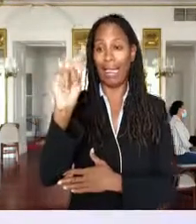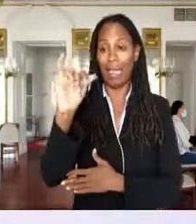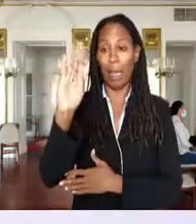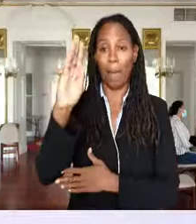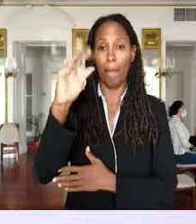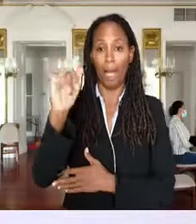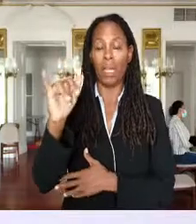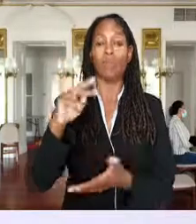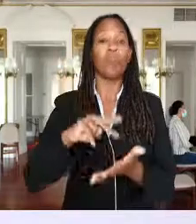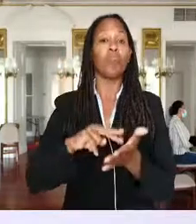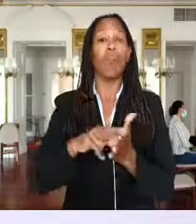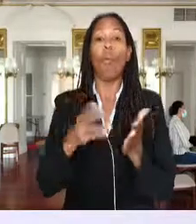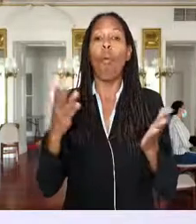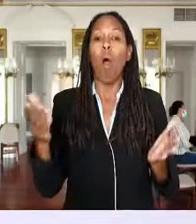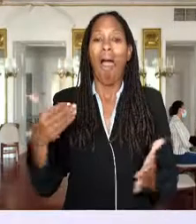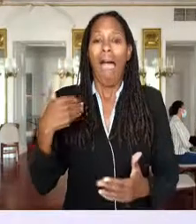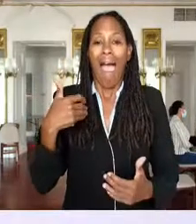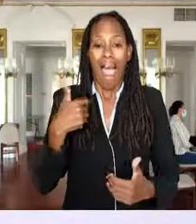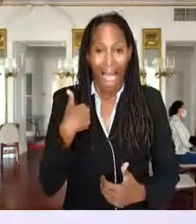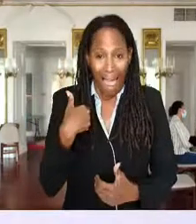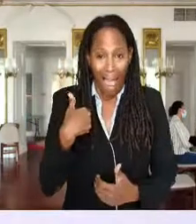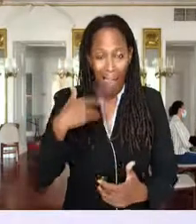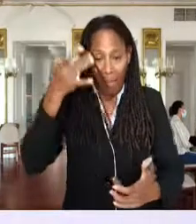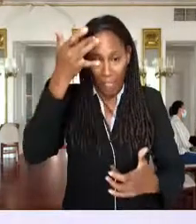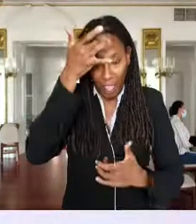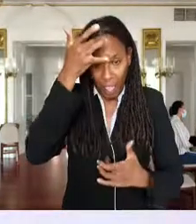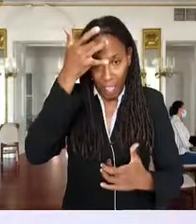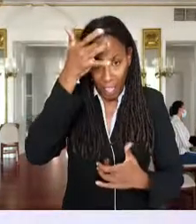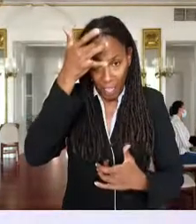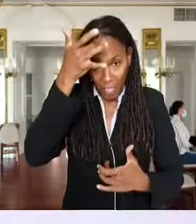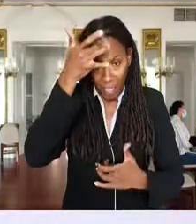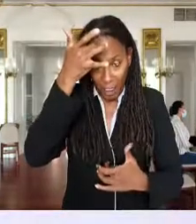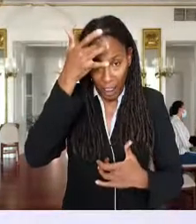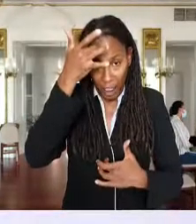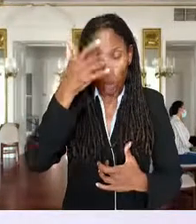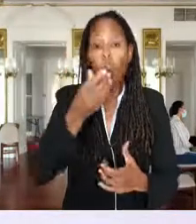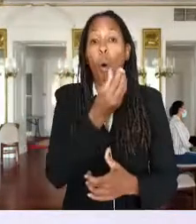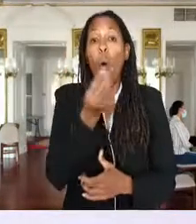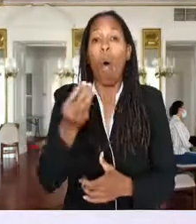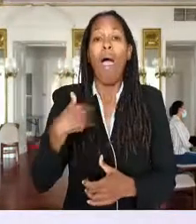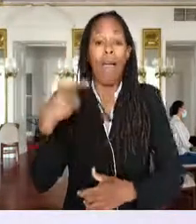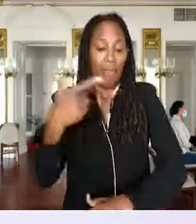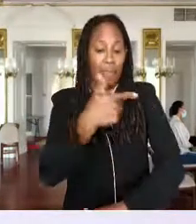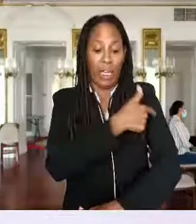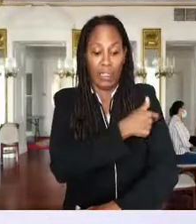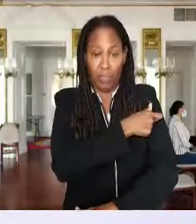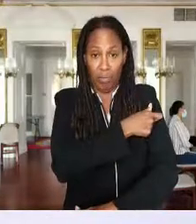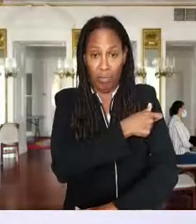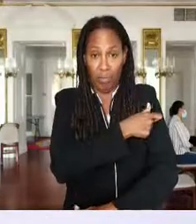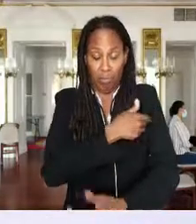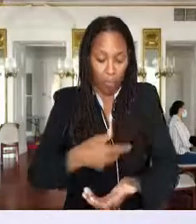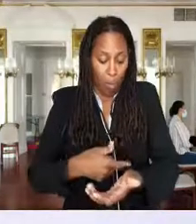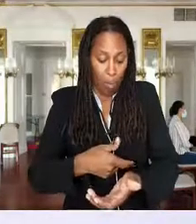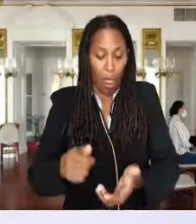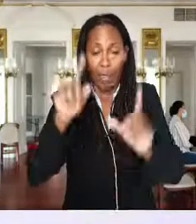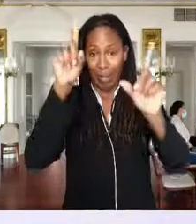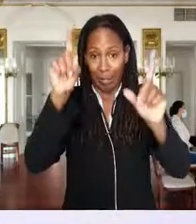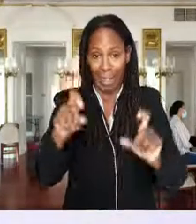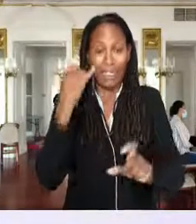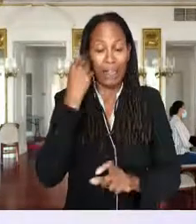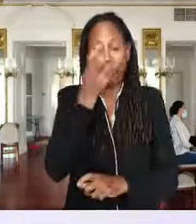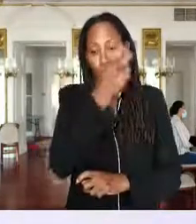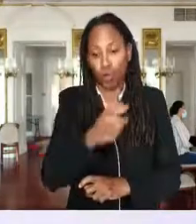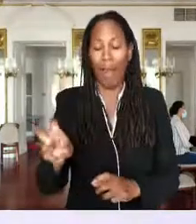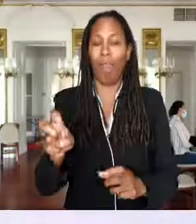having contracted the COVID virus before or have taken the vaccine. So it's a blood test. If you travel a lot, you can get that.